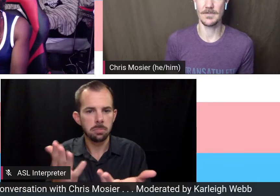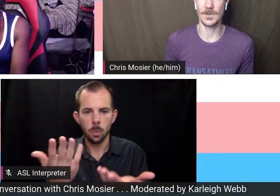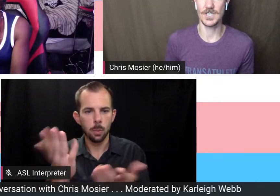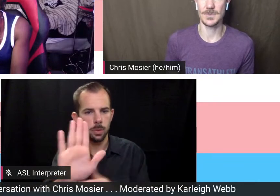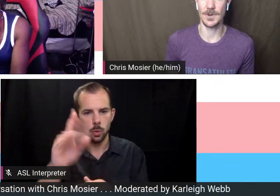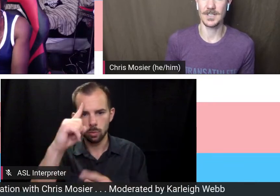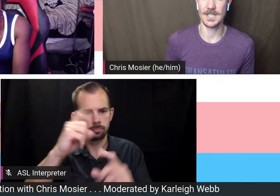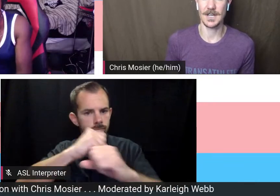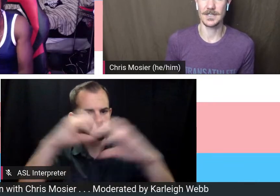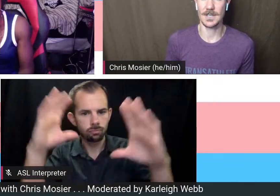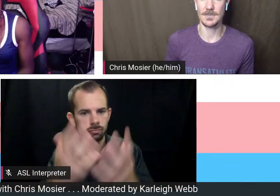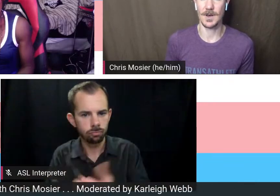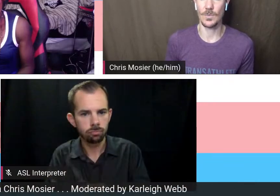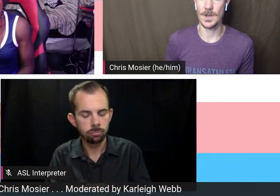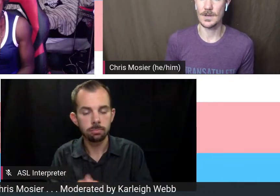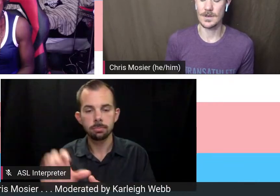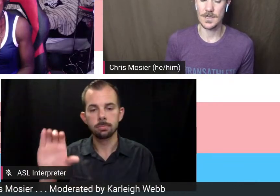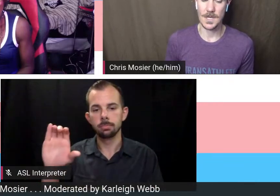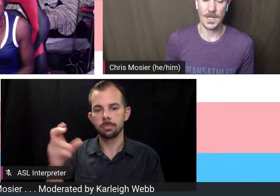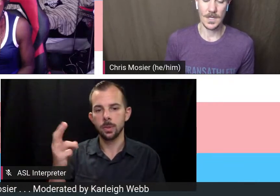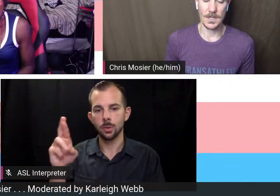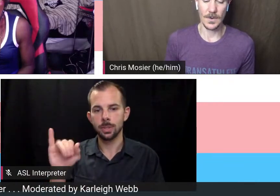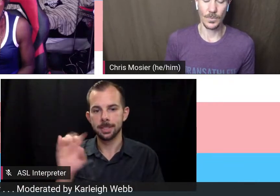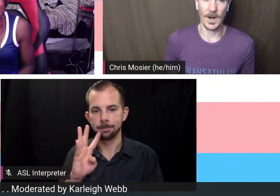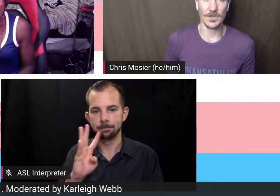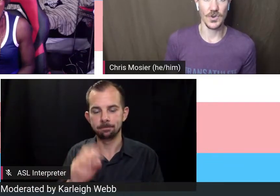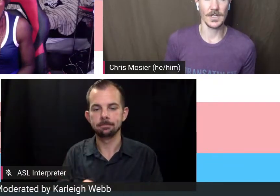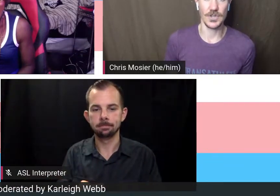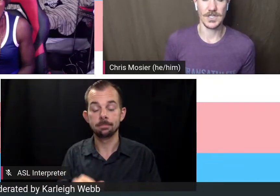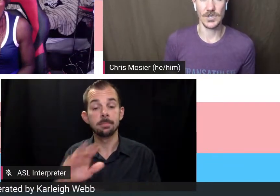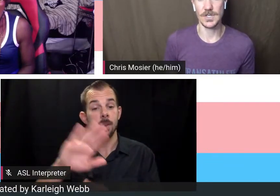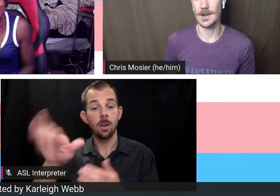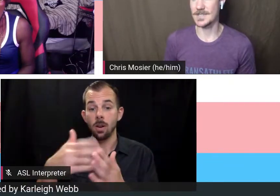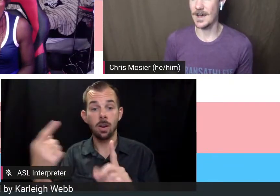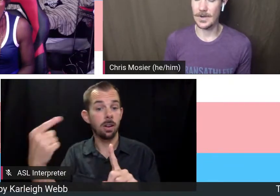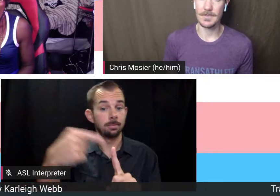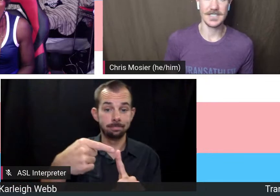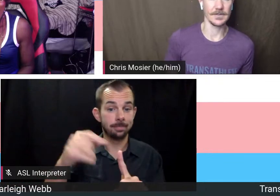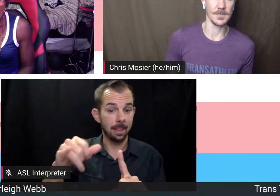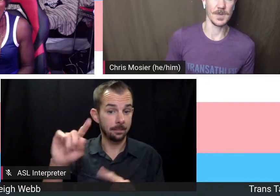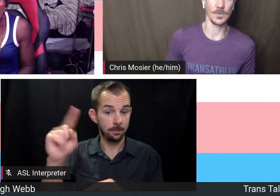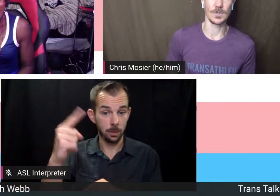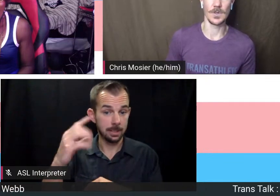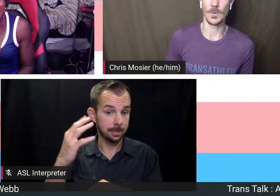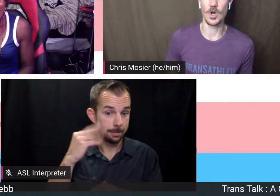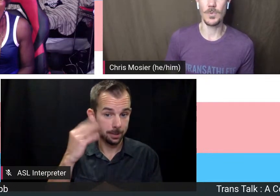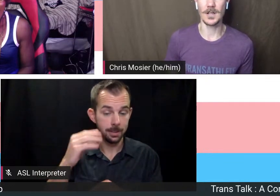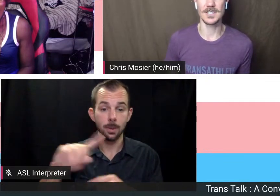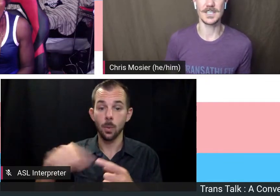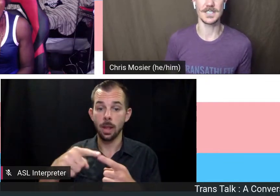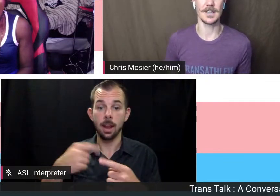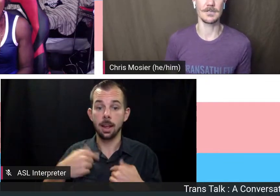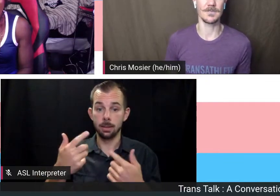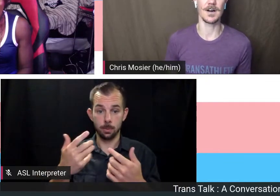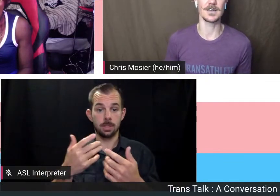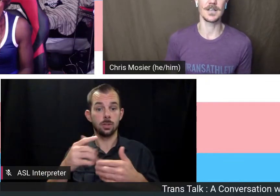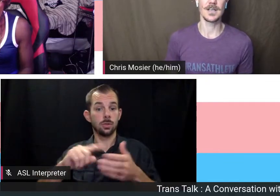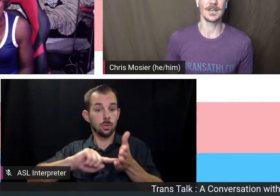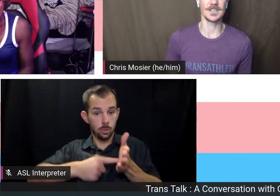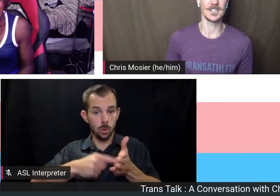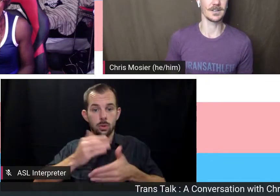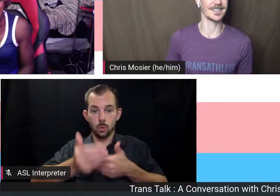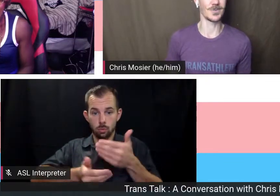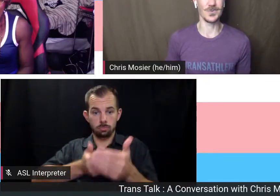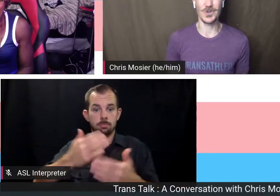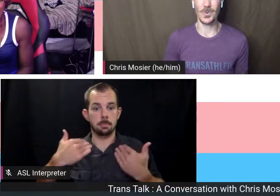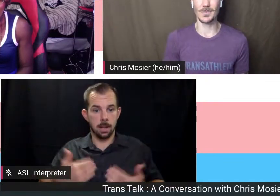really that first experience that I talked about when when I was trying to transition, I was outing myself to people and there were no policies that I could find.